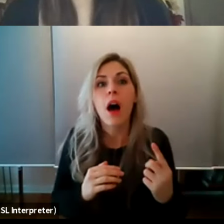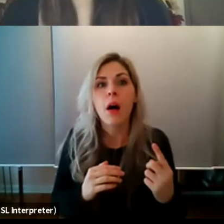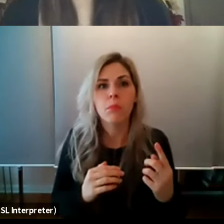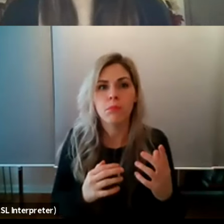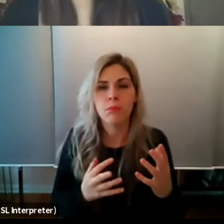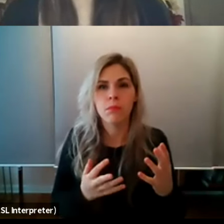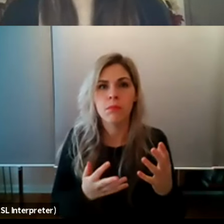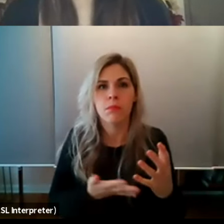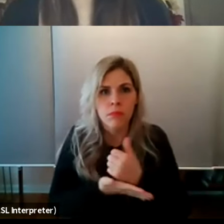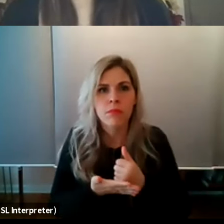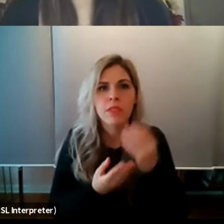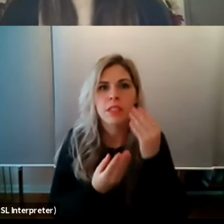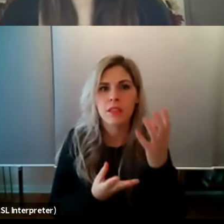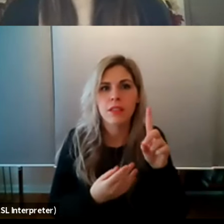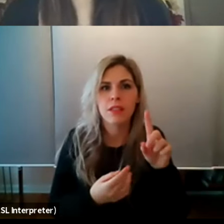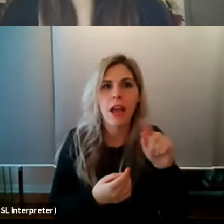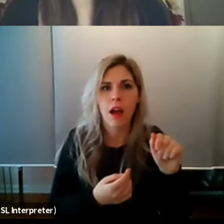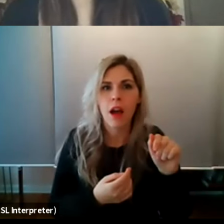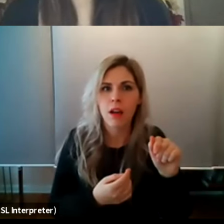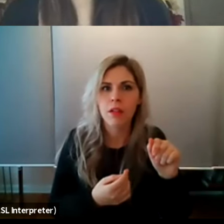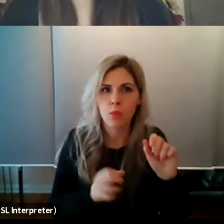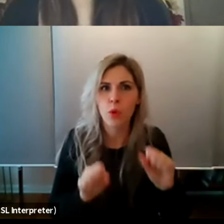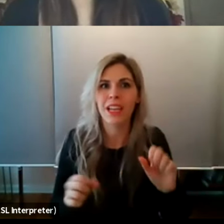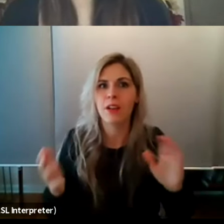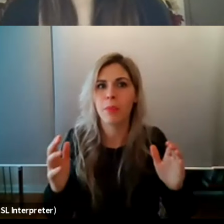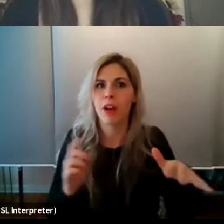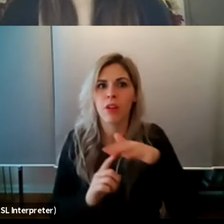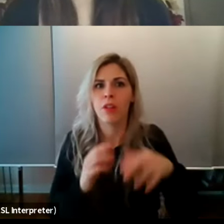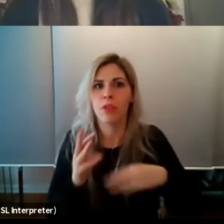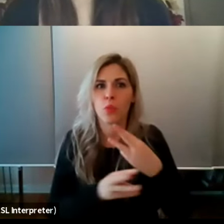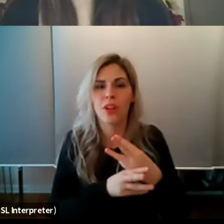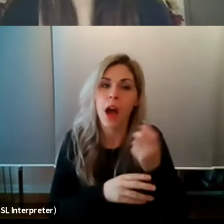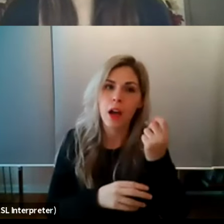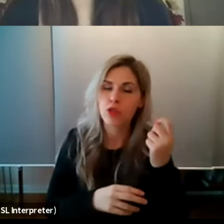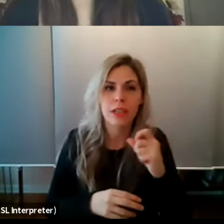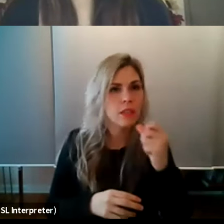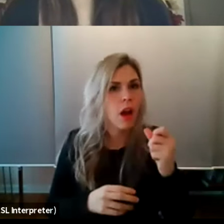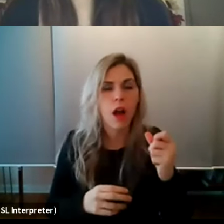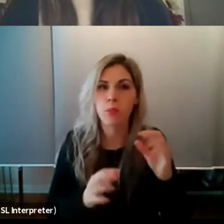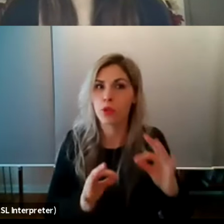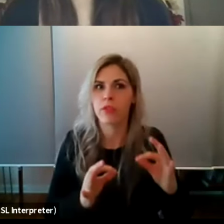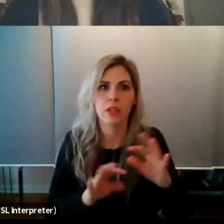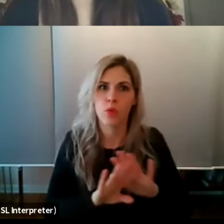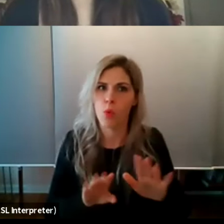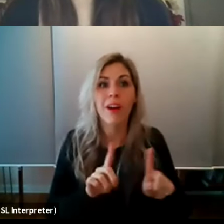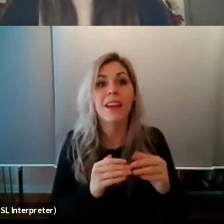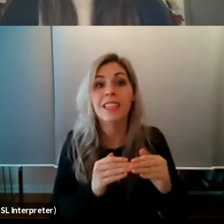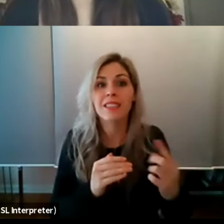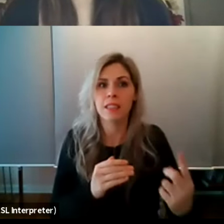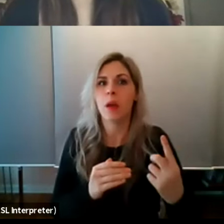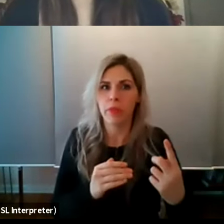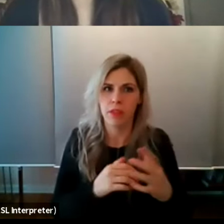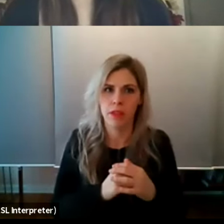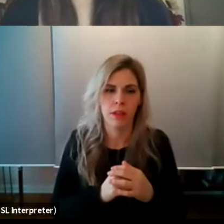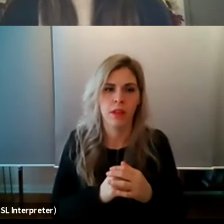comparative data collection. But I acknowledge the fact it's not the silver bullet. It's not everything, but it's at least something. And I think it is